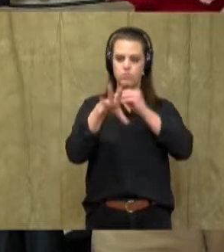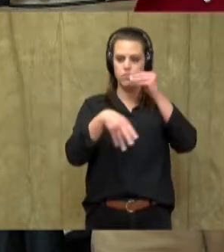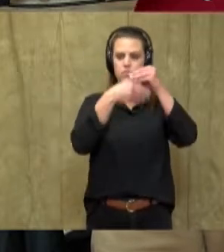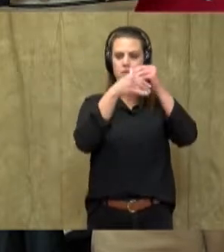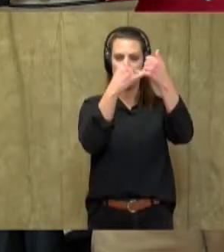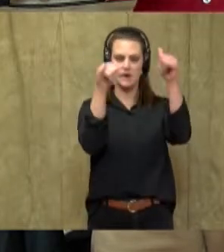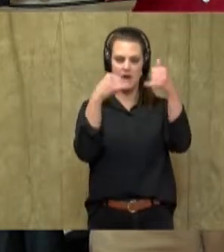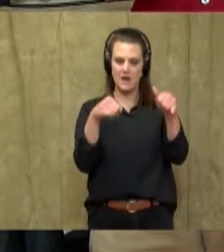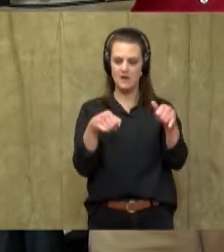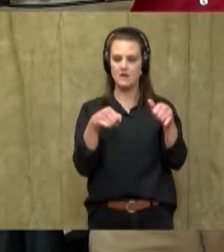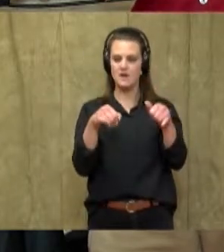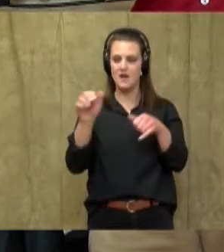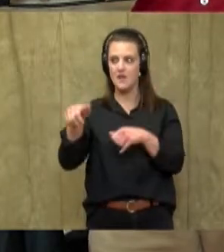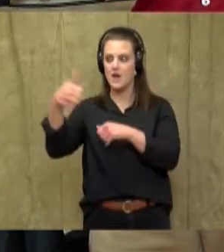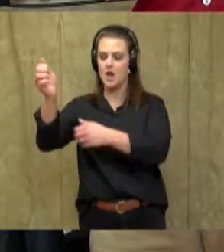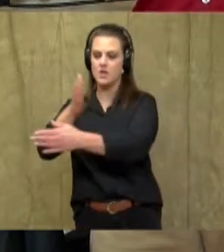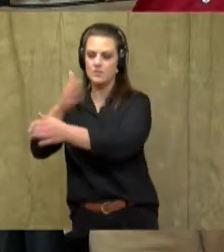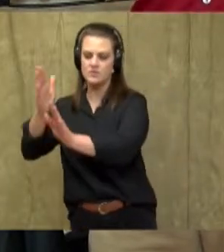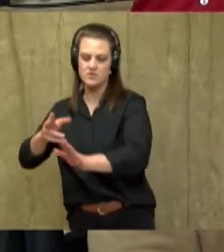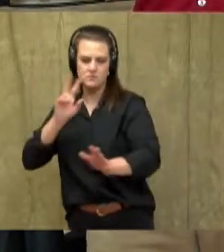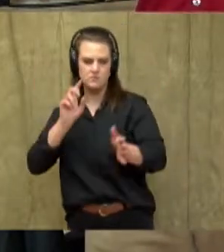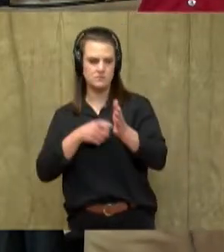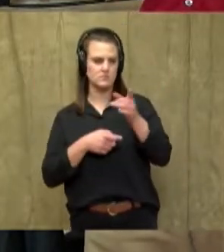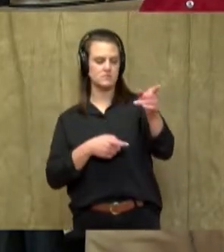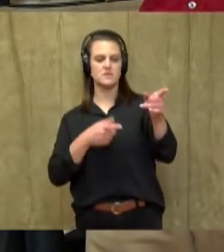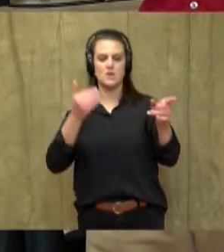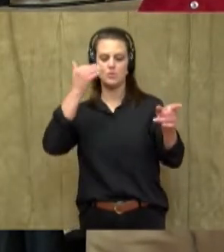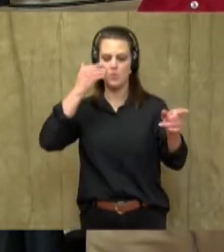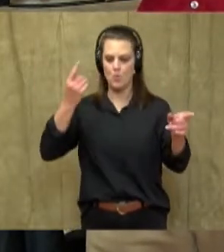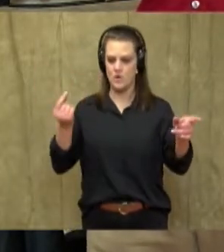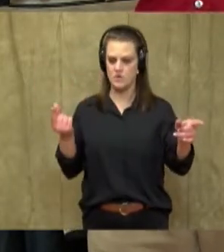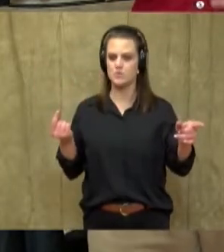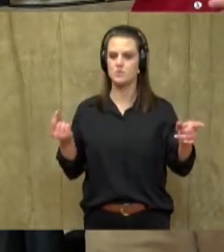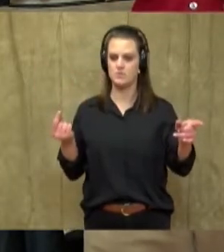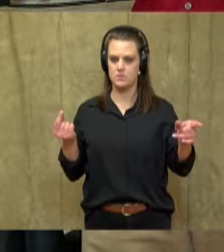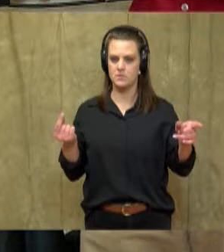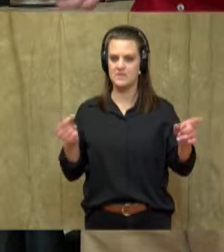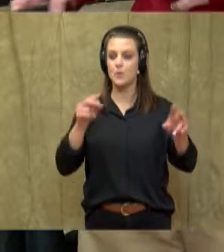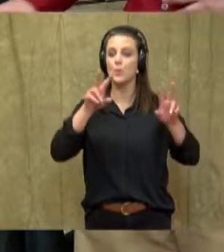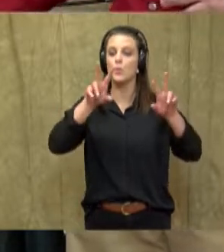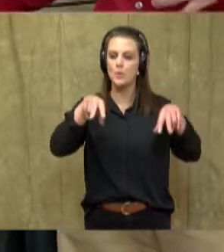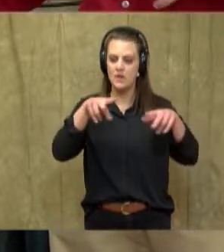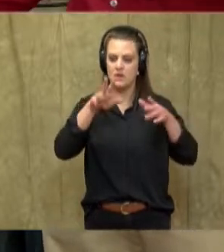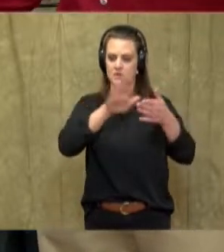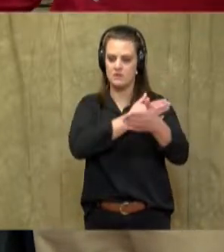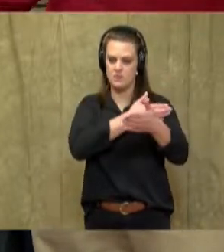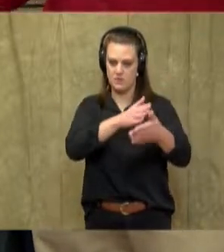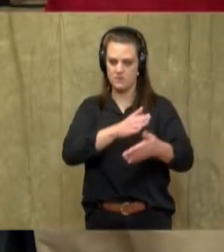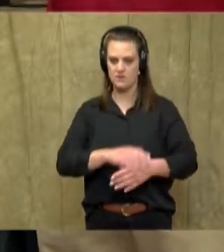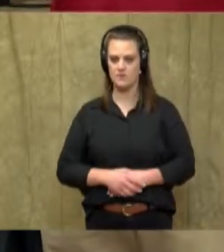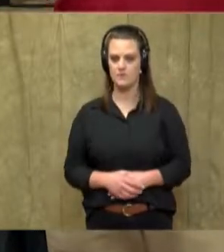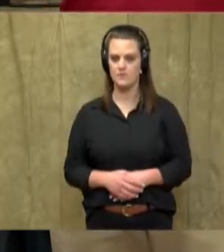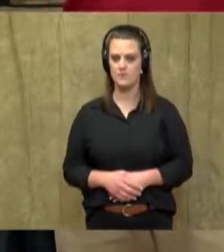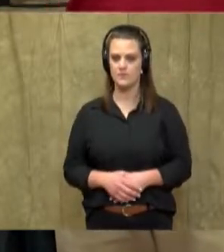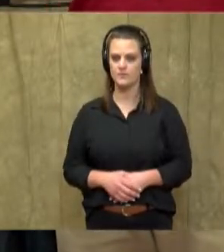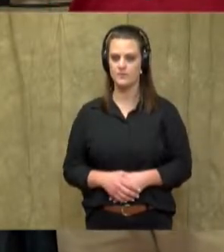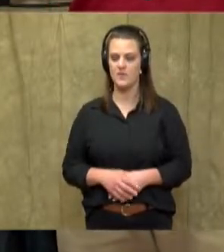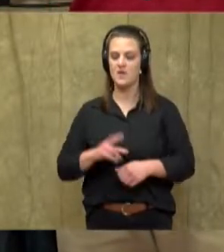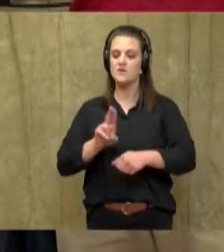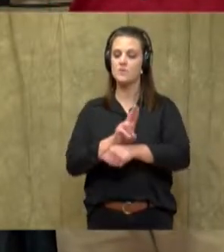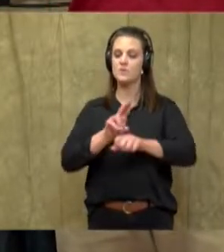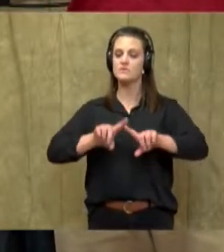musicians what they need to be playing as they're reading the music. We'll put